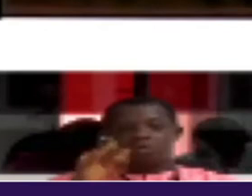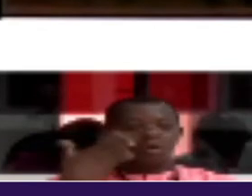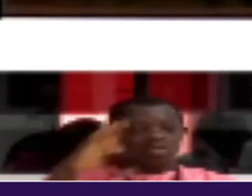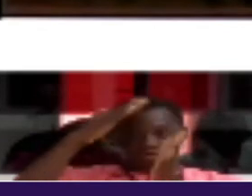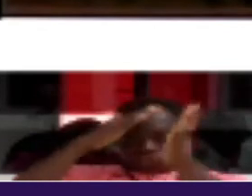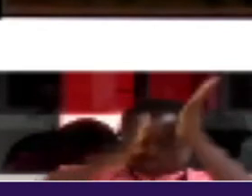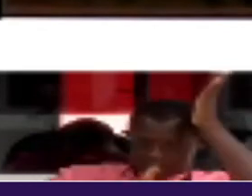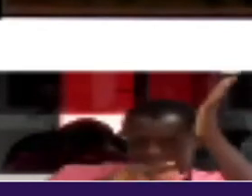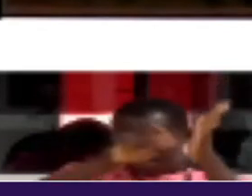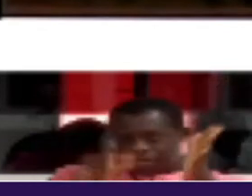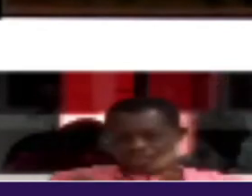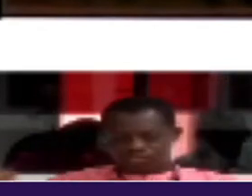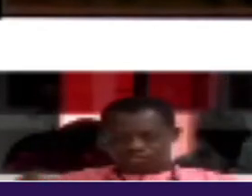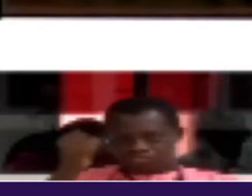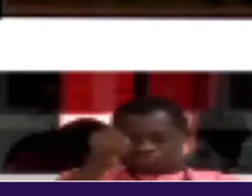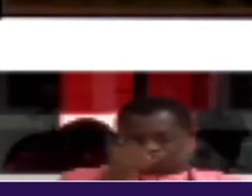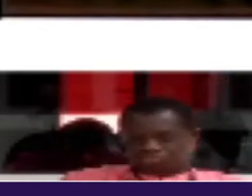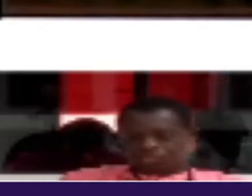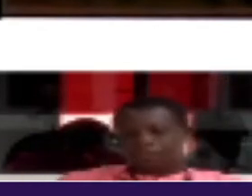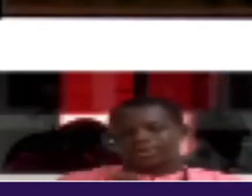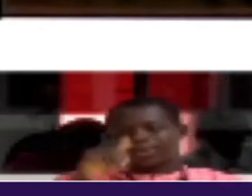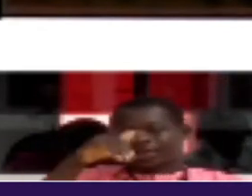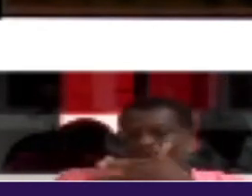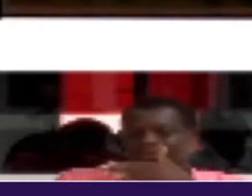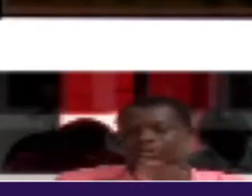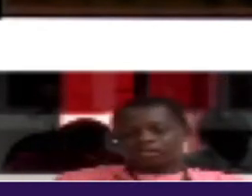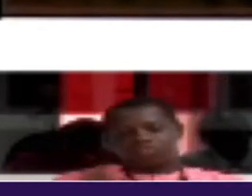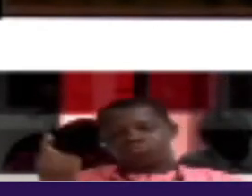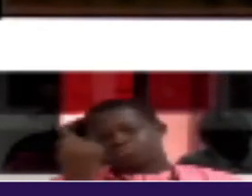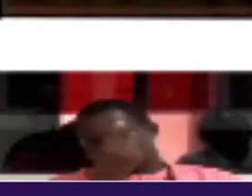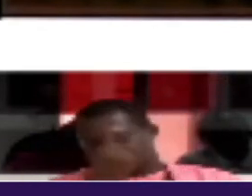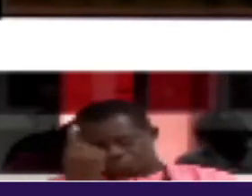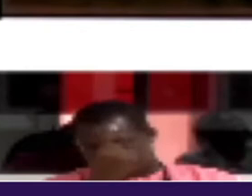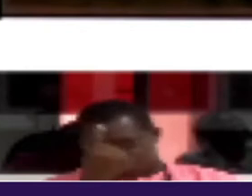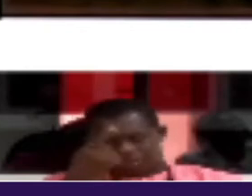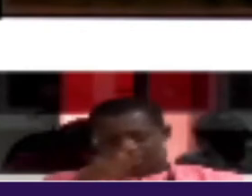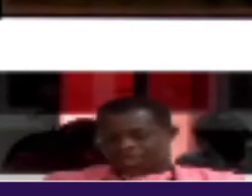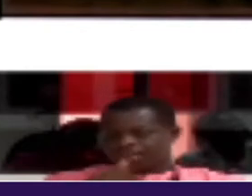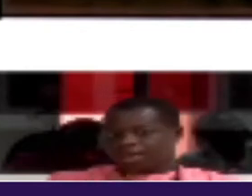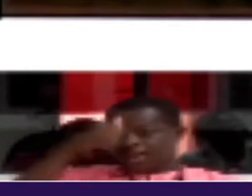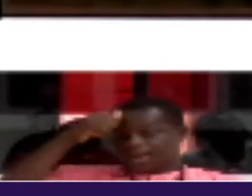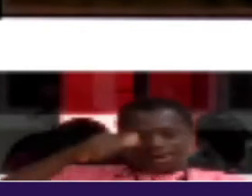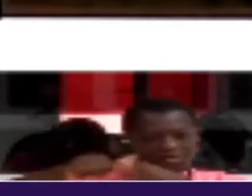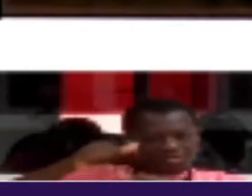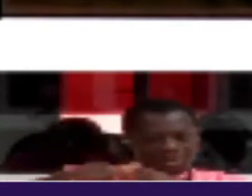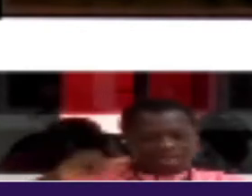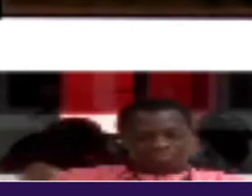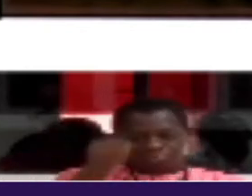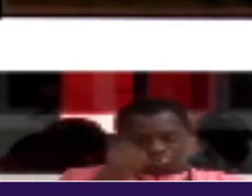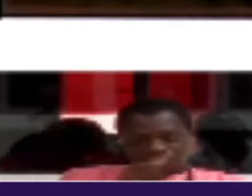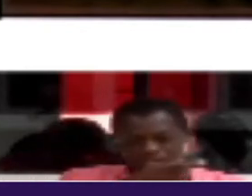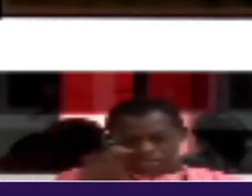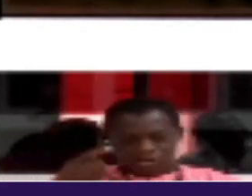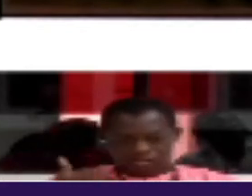in. That was the only time I can remember. They bring those people and say that now these